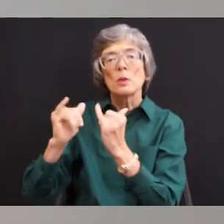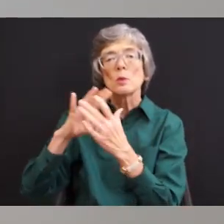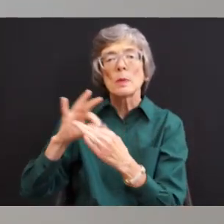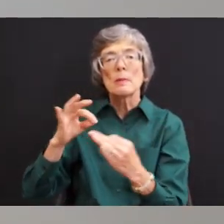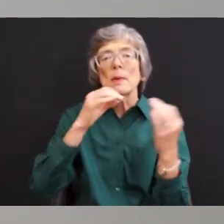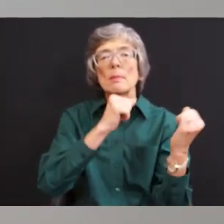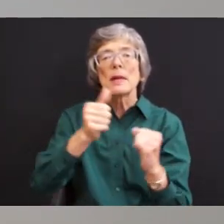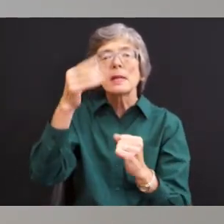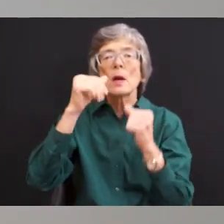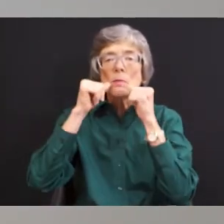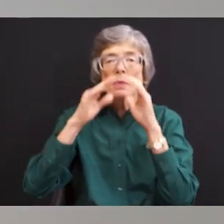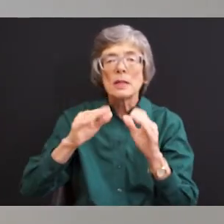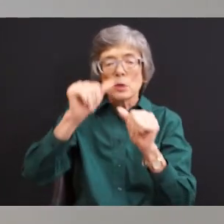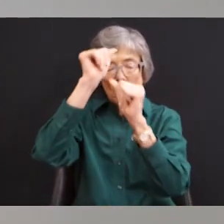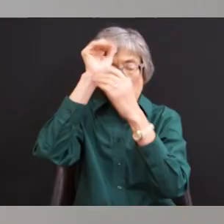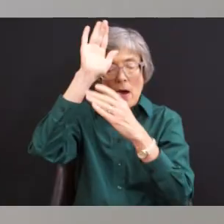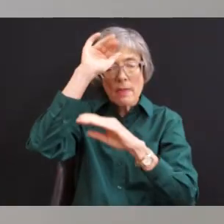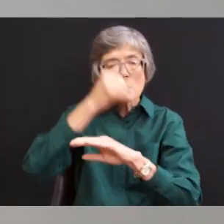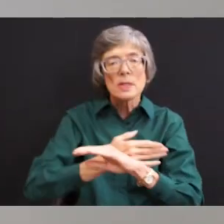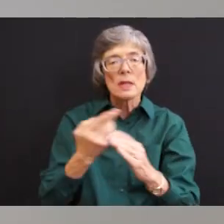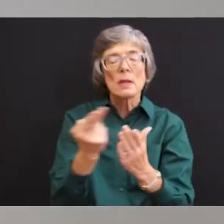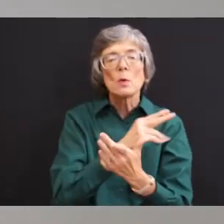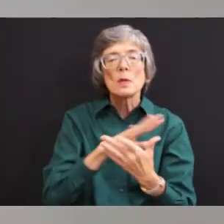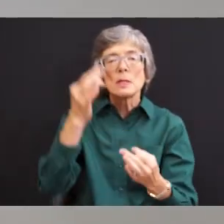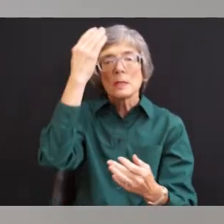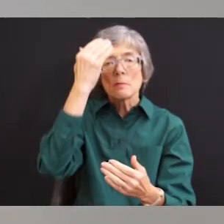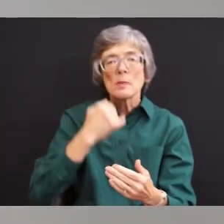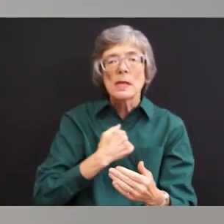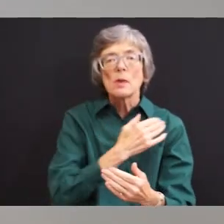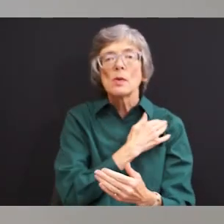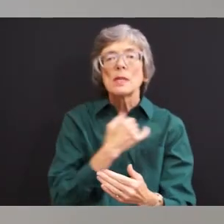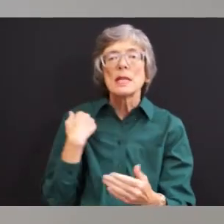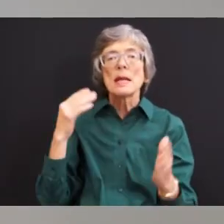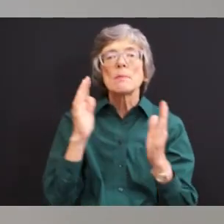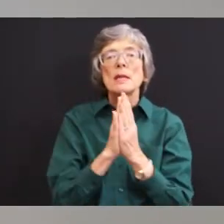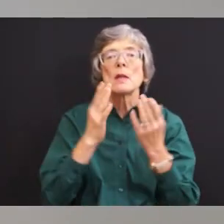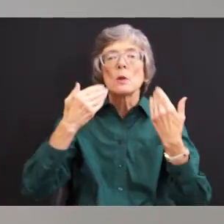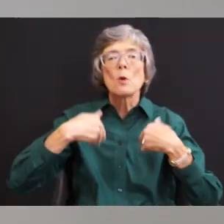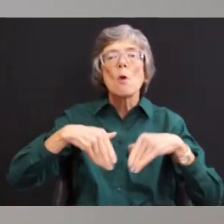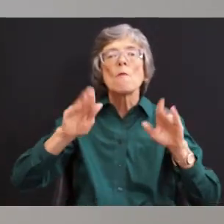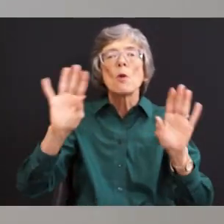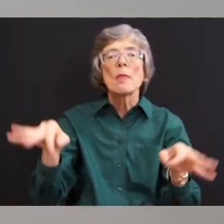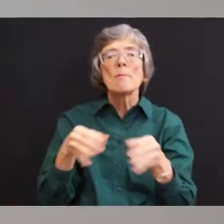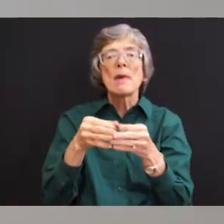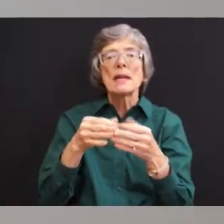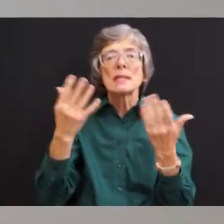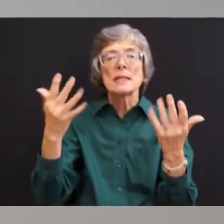you, the Father, and the Son, and the Holy Spirit. Amen. Go forth. The Mass is ended. Amen.